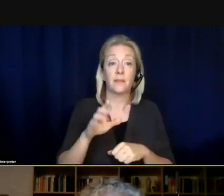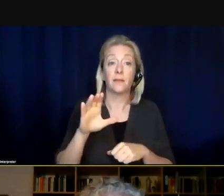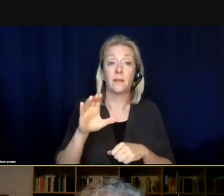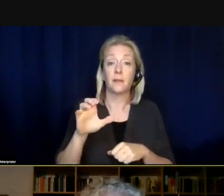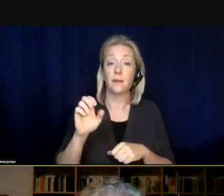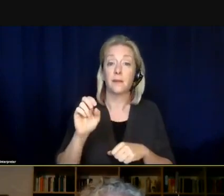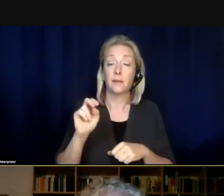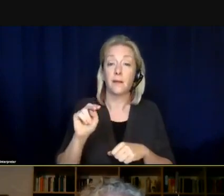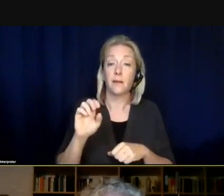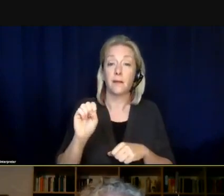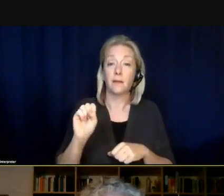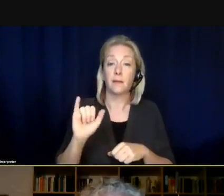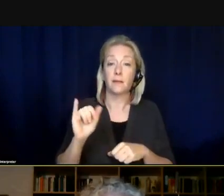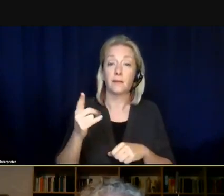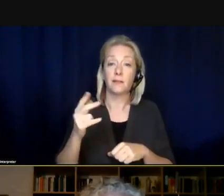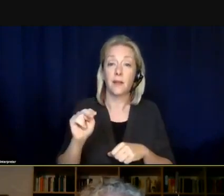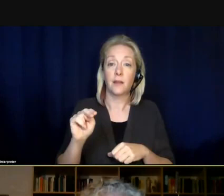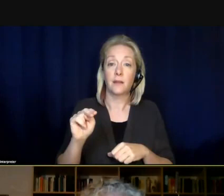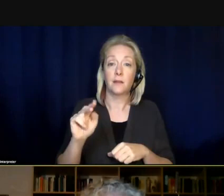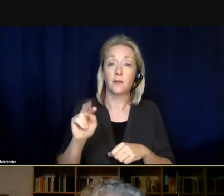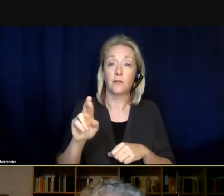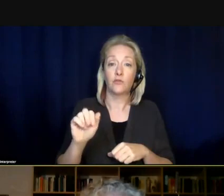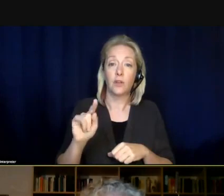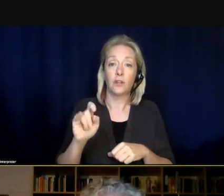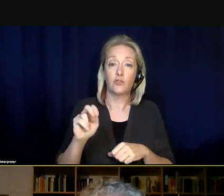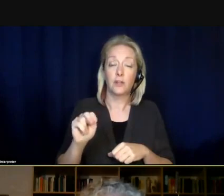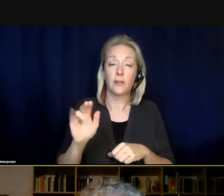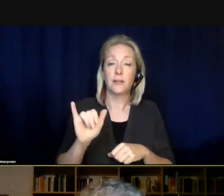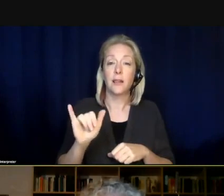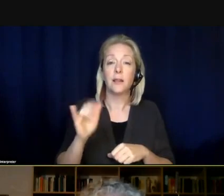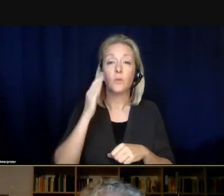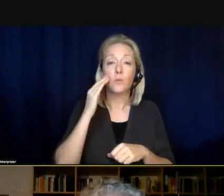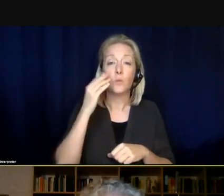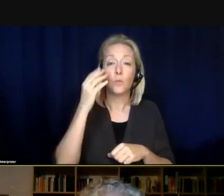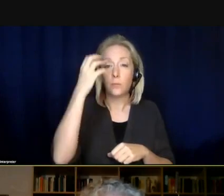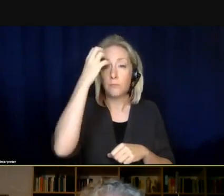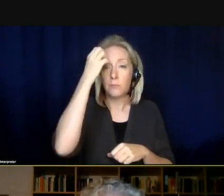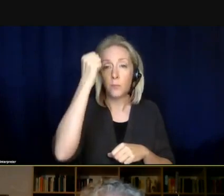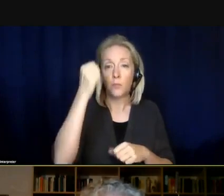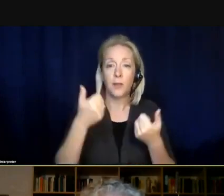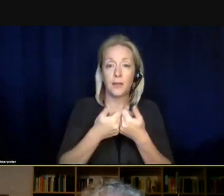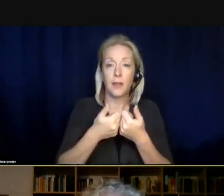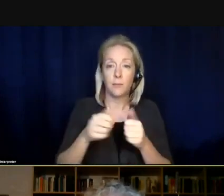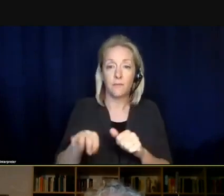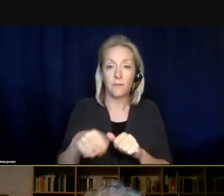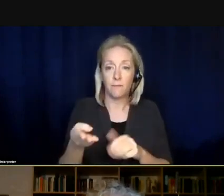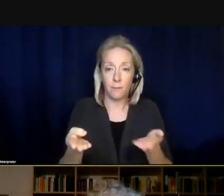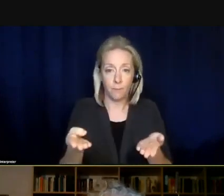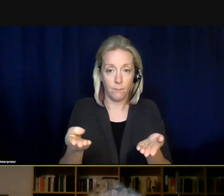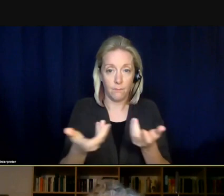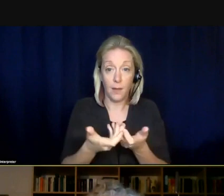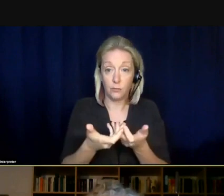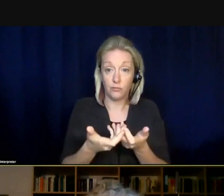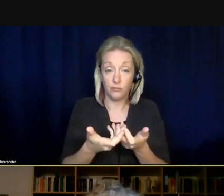concentration, is like the memory match game. And with this one, what you're going to try to do is match